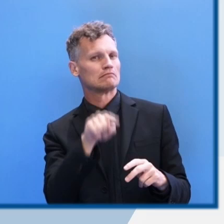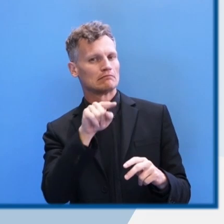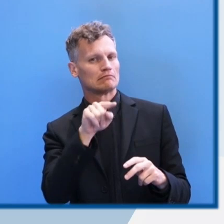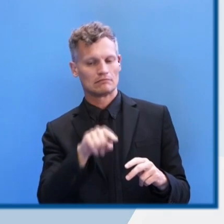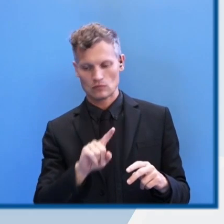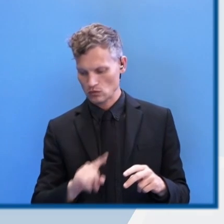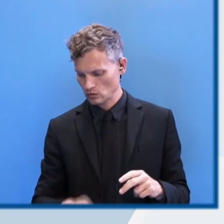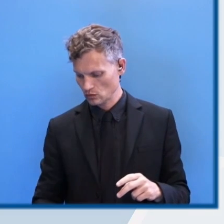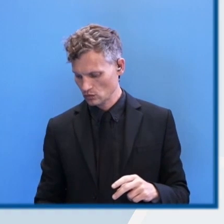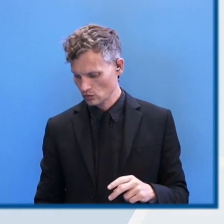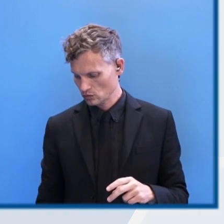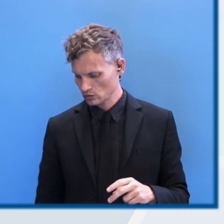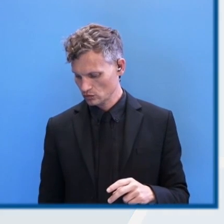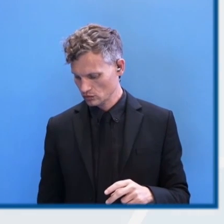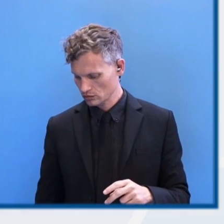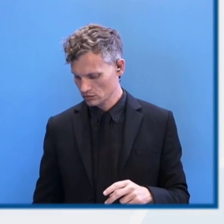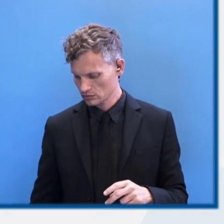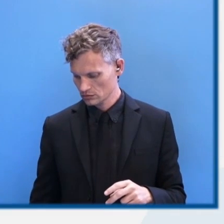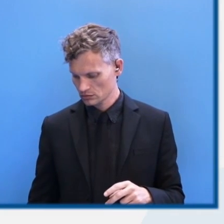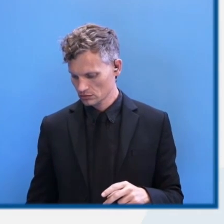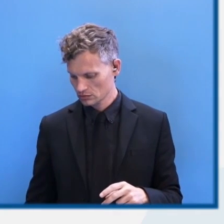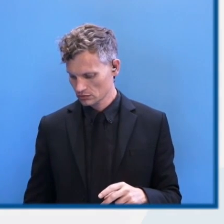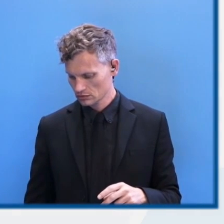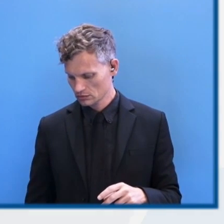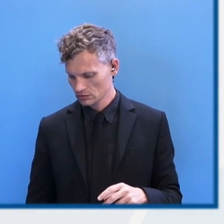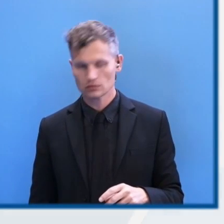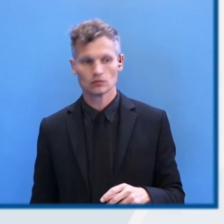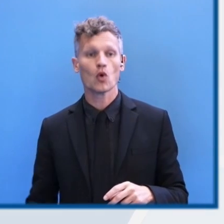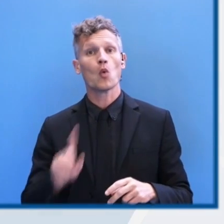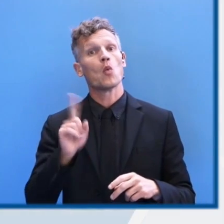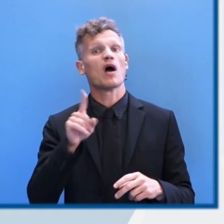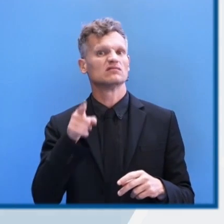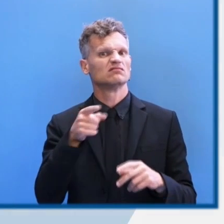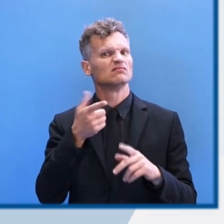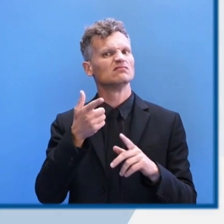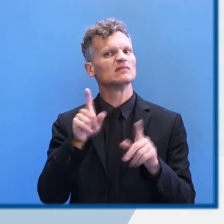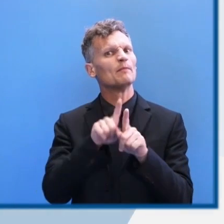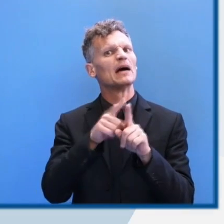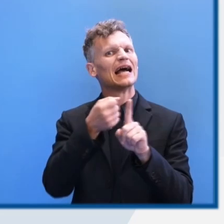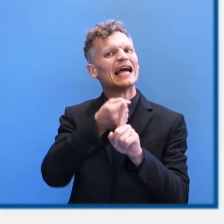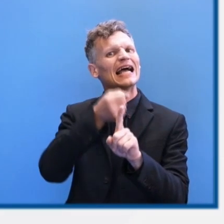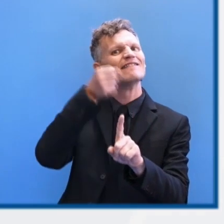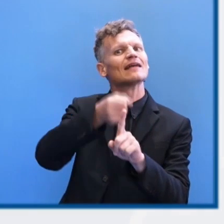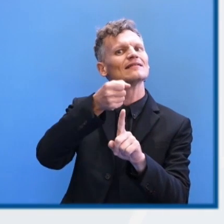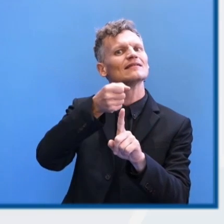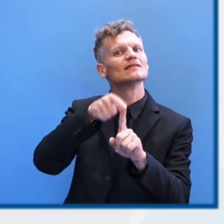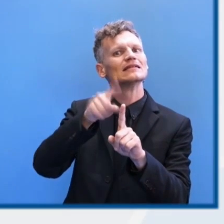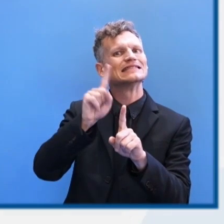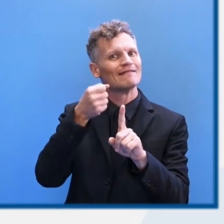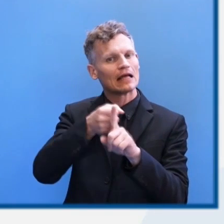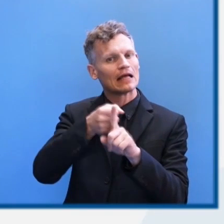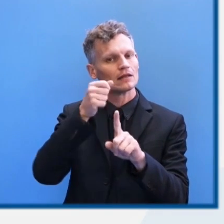the cascading effects, not just say what is the primary impact, but you see how things develop. And so